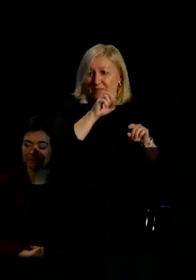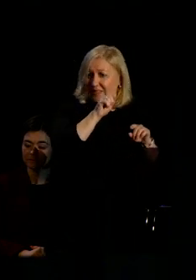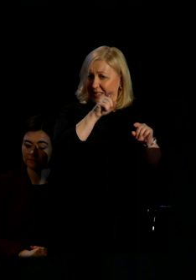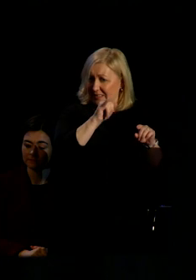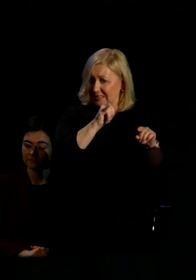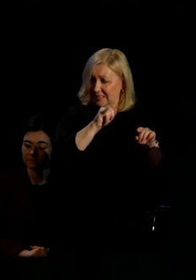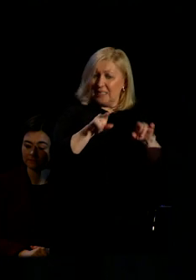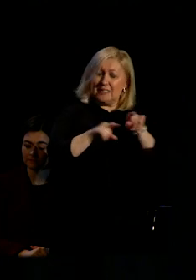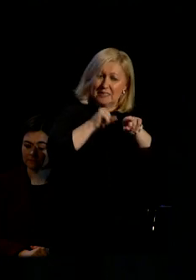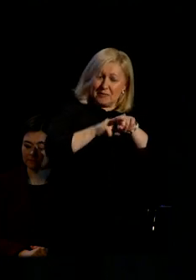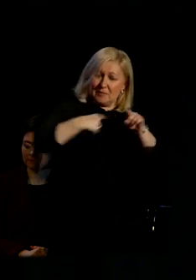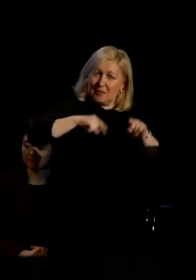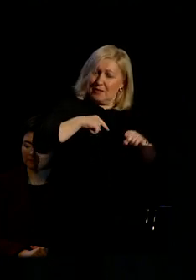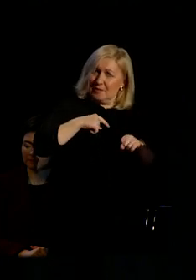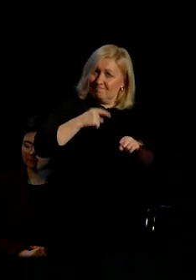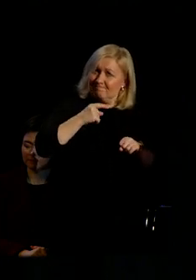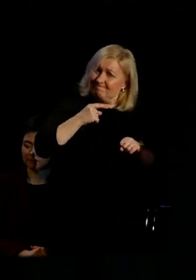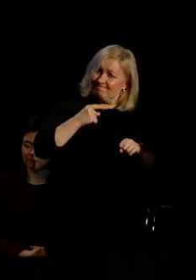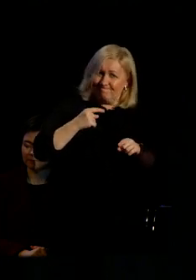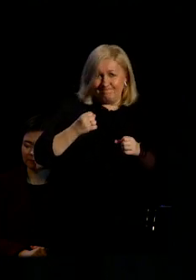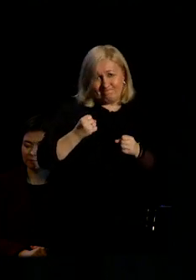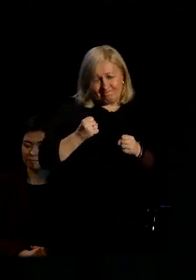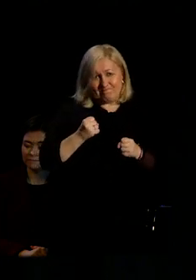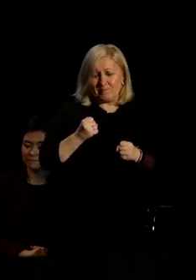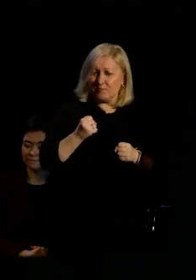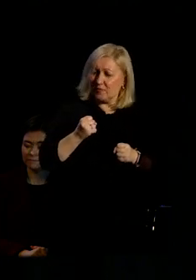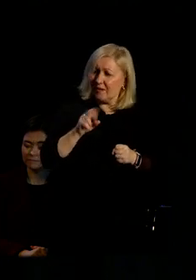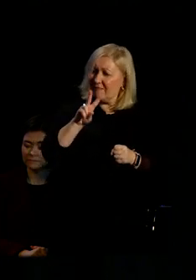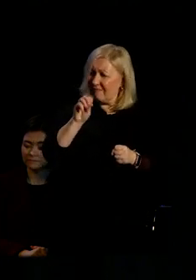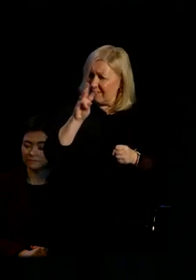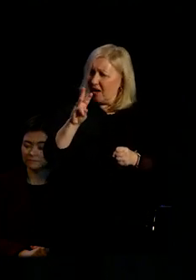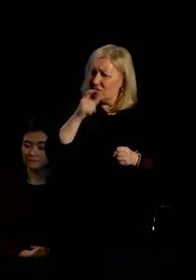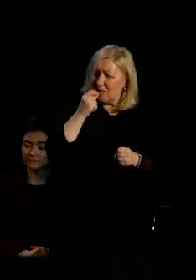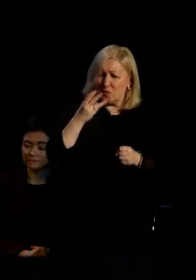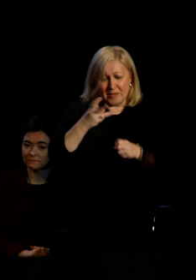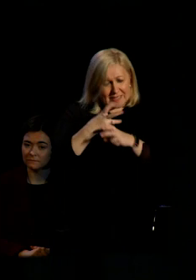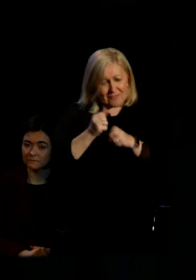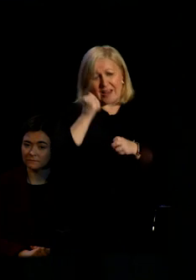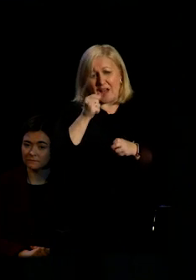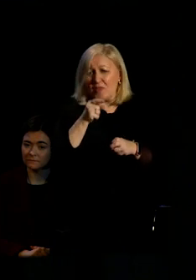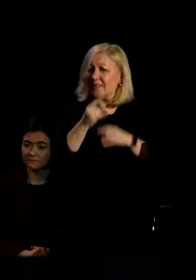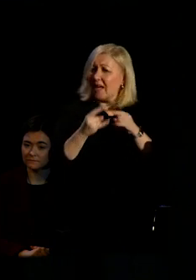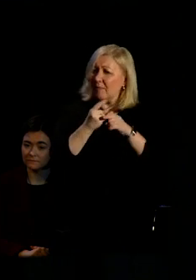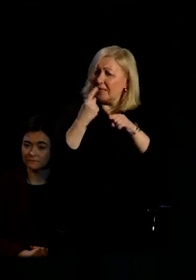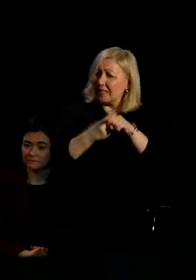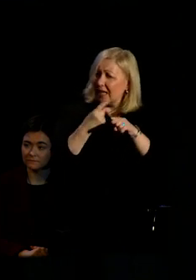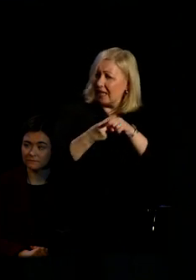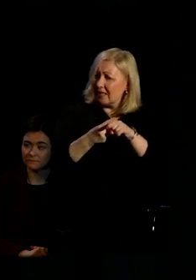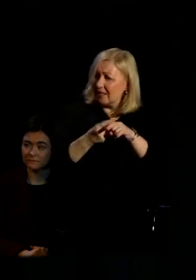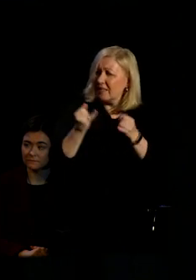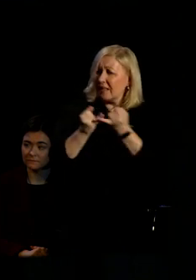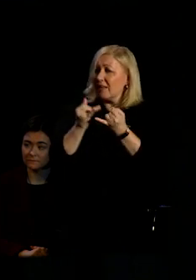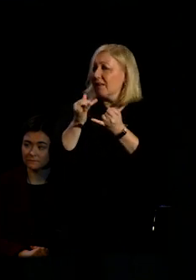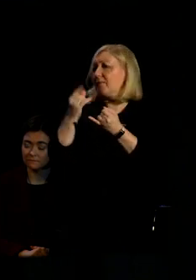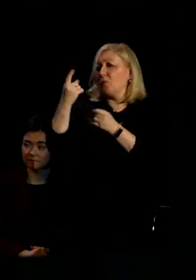can to ensure that such a horror can never occur again. To quote French philosopher Paul Ricoeur, to be